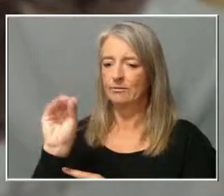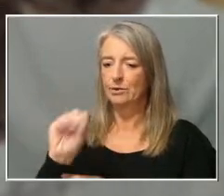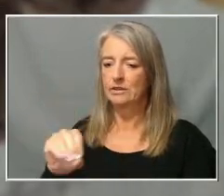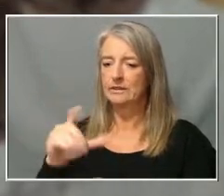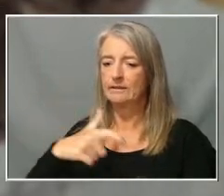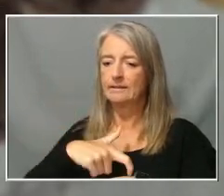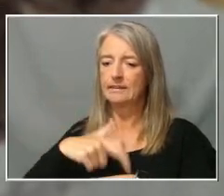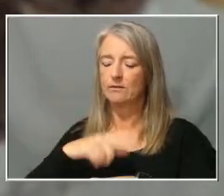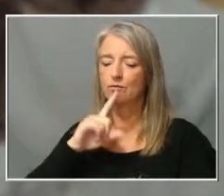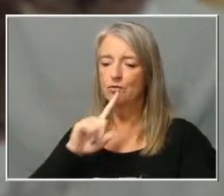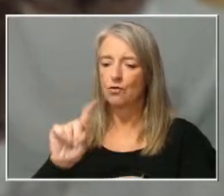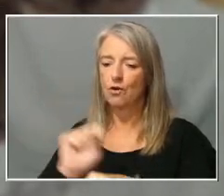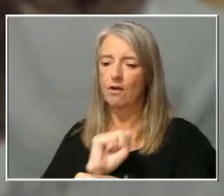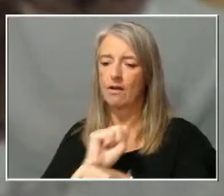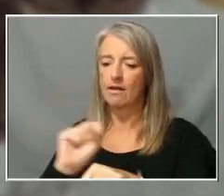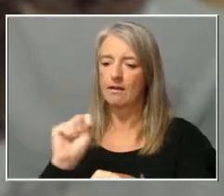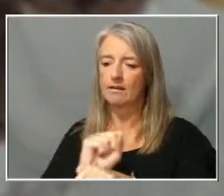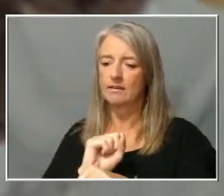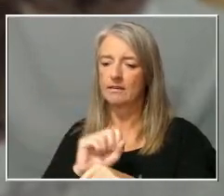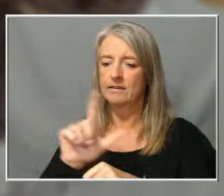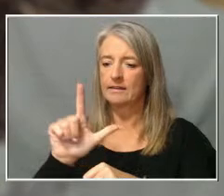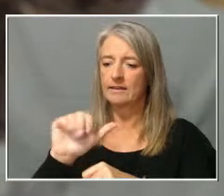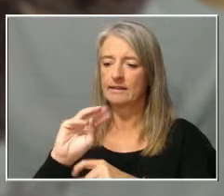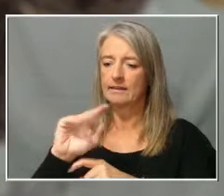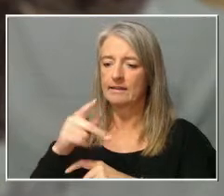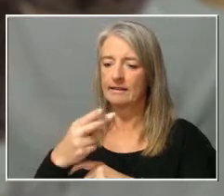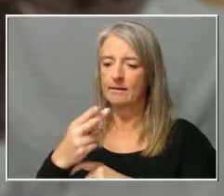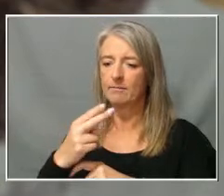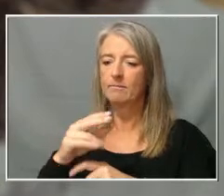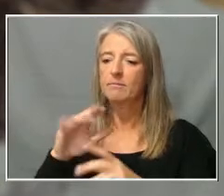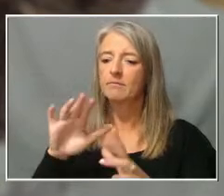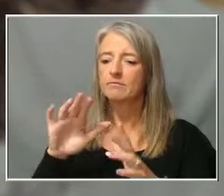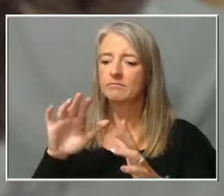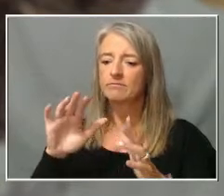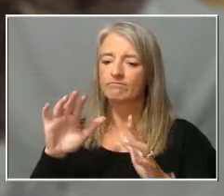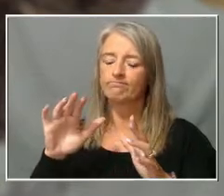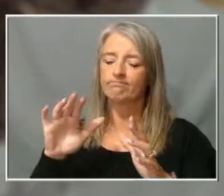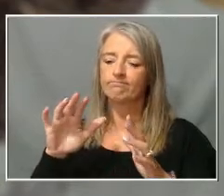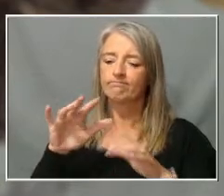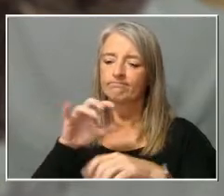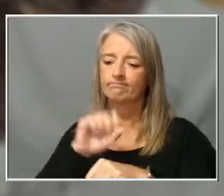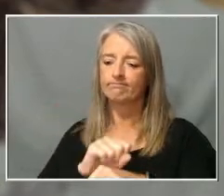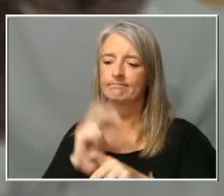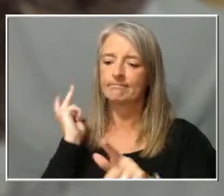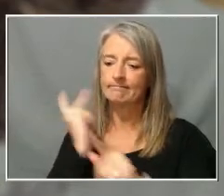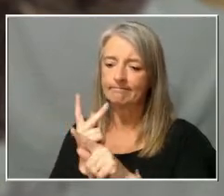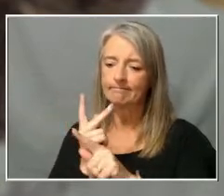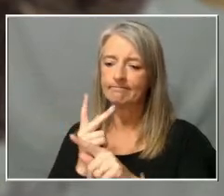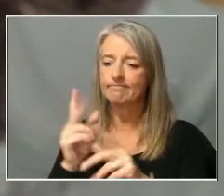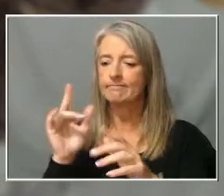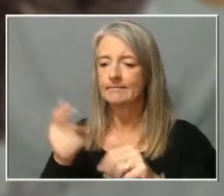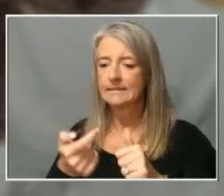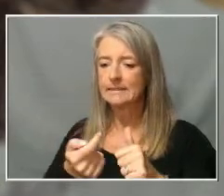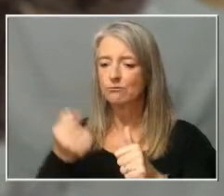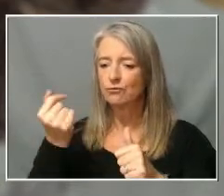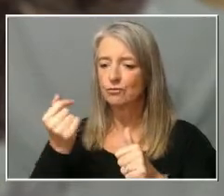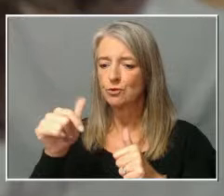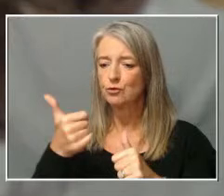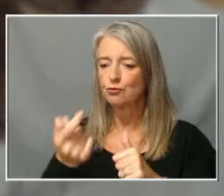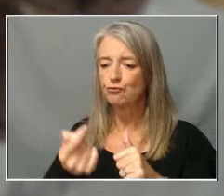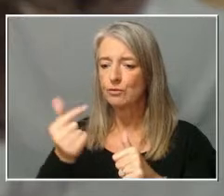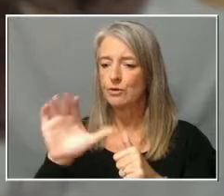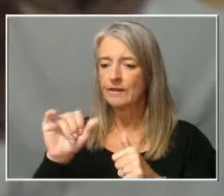are able to perform limb preservation surgery. In other words, retain the limb and still take out the cancer and then do the